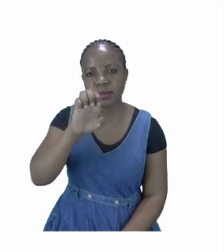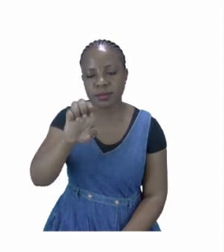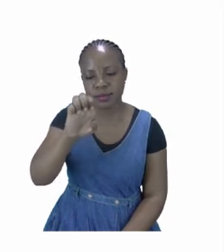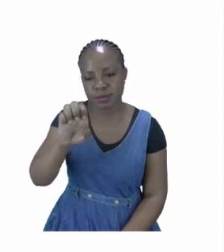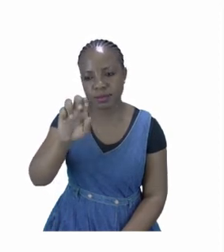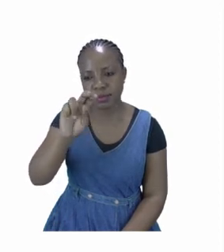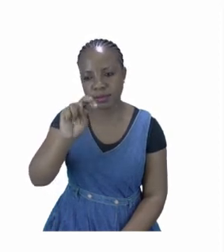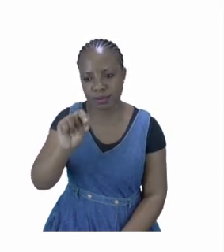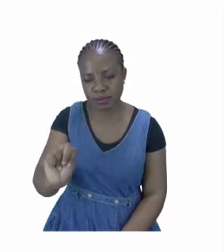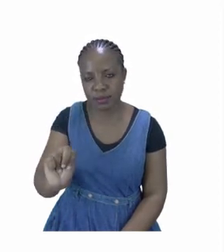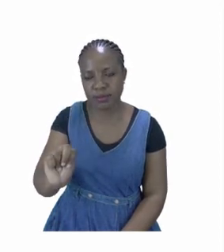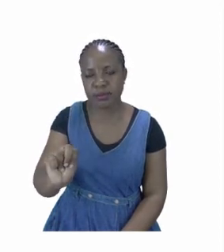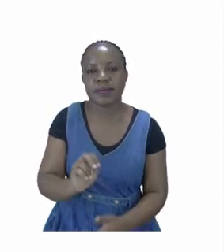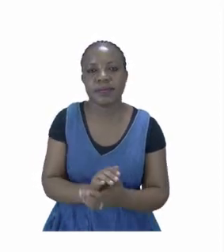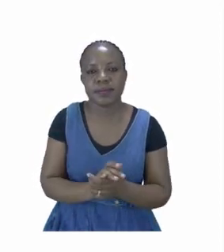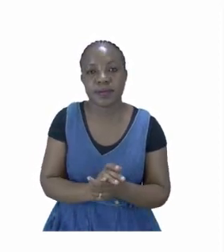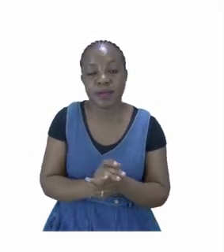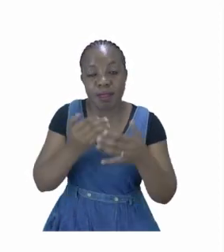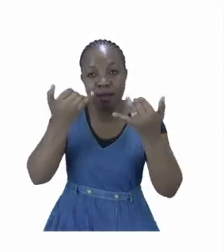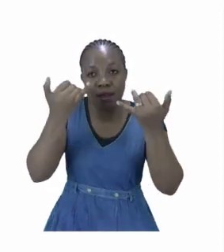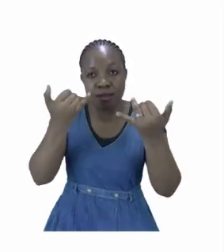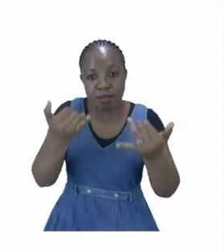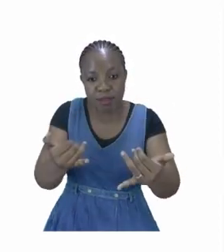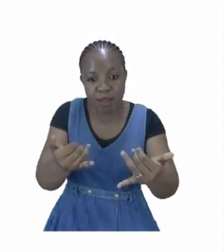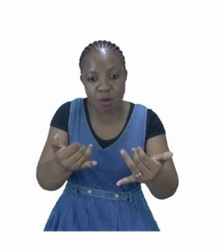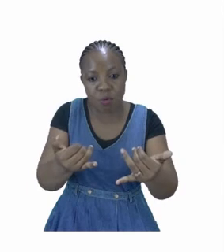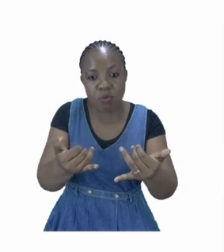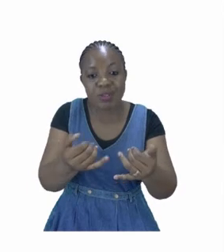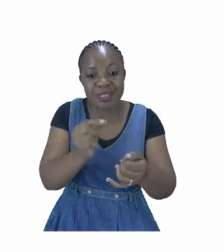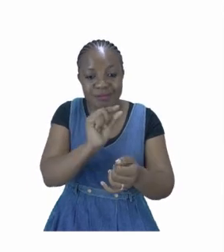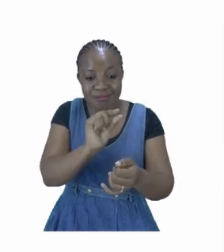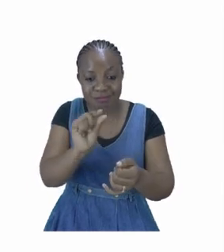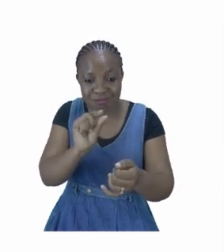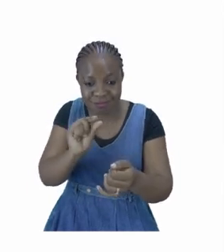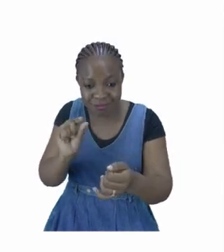Now, I'm going to try and explain what each word means.